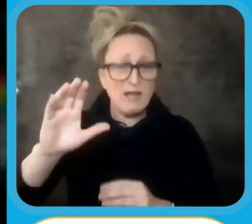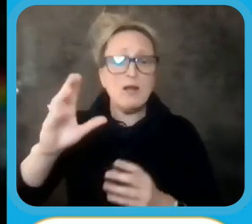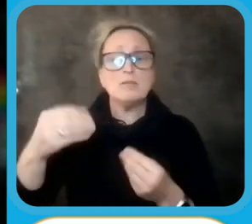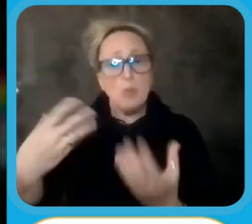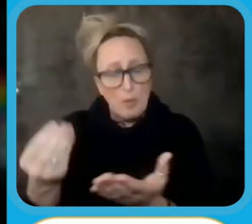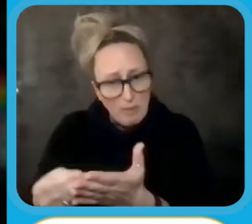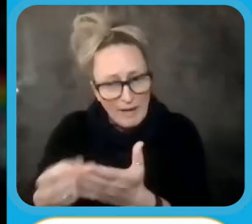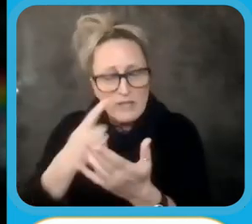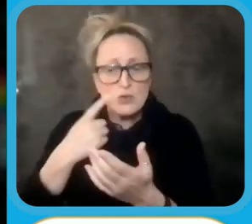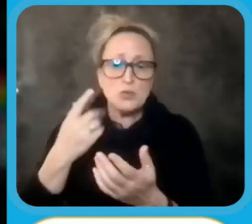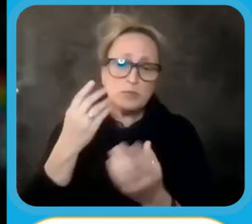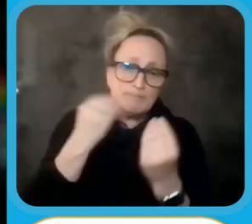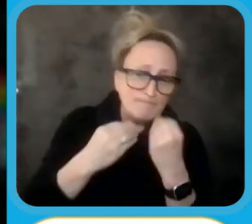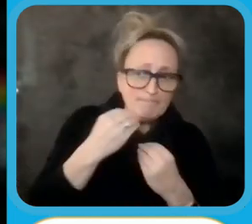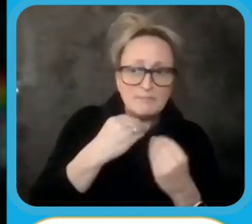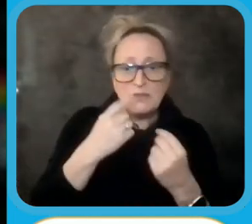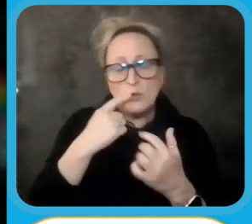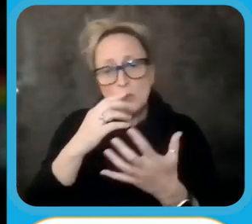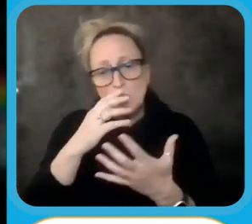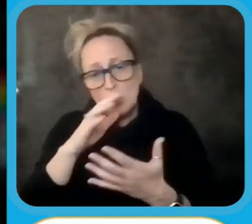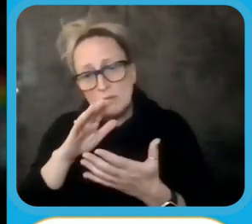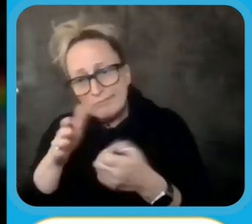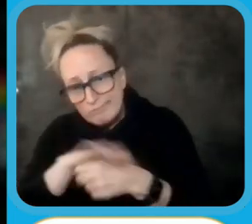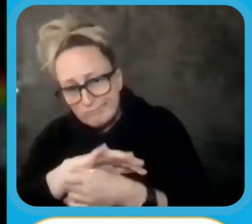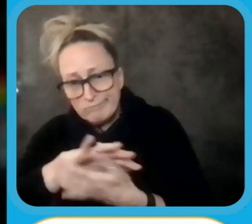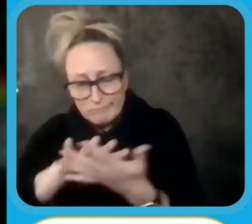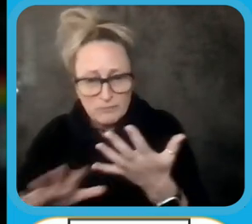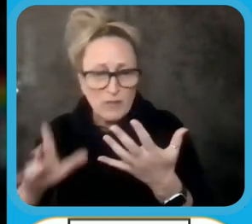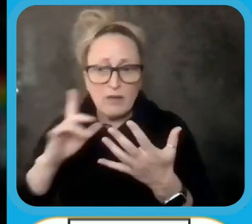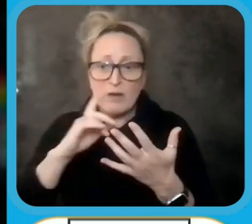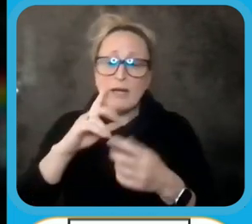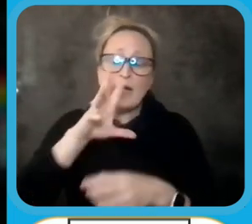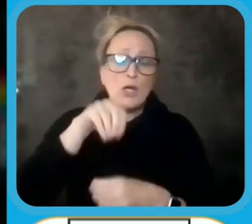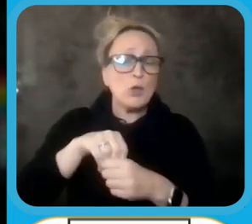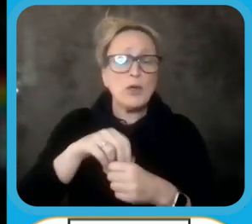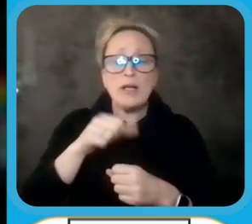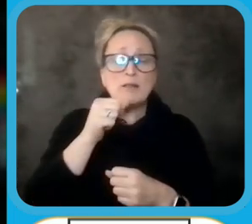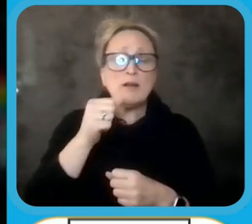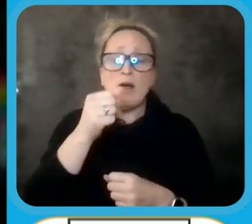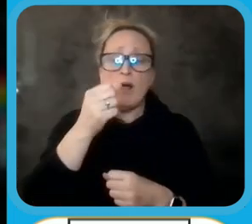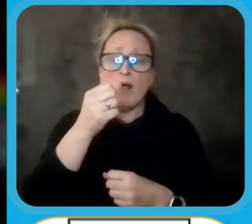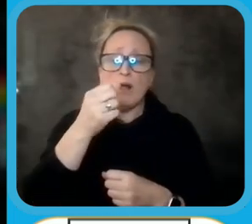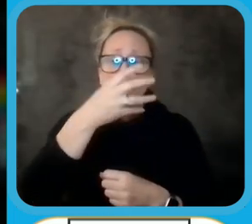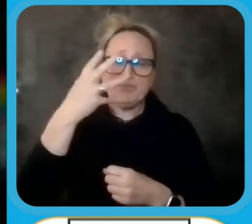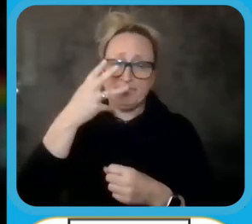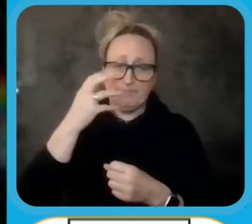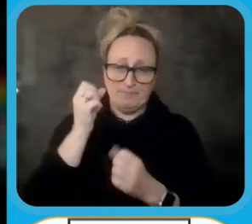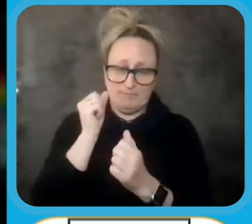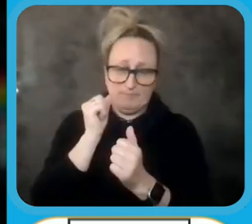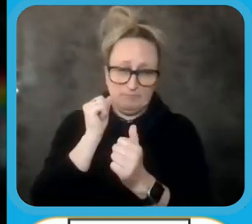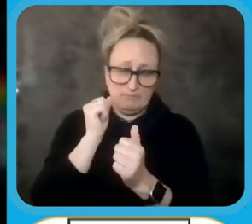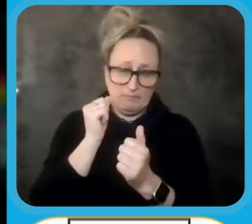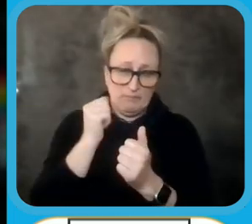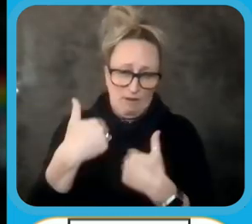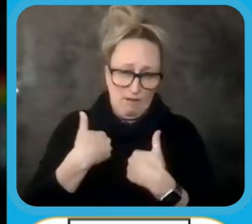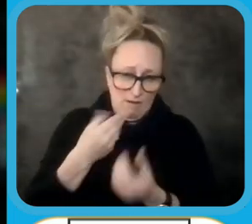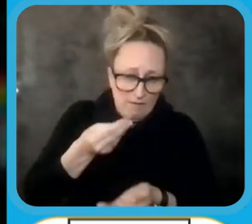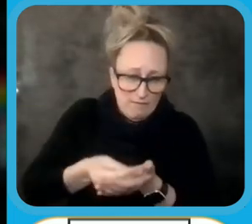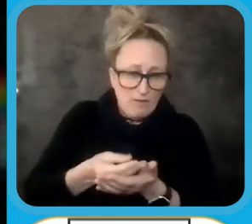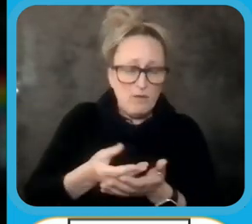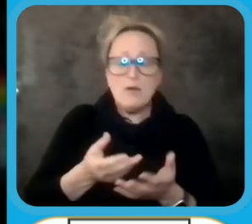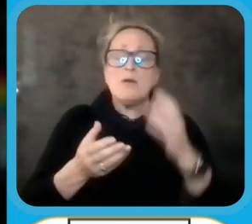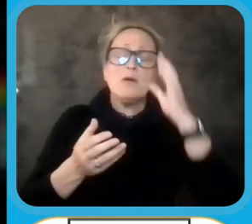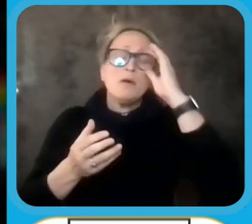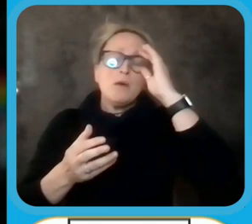everyday expenses for women and families, including for undocumented Californians. And let's not forget that